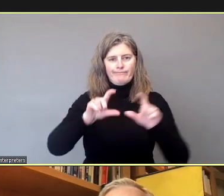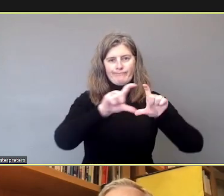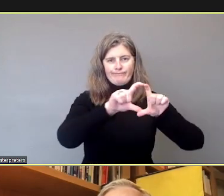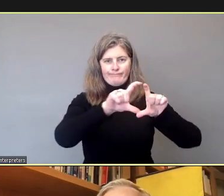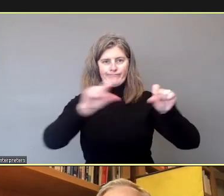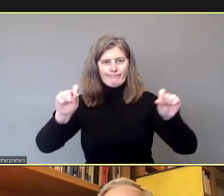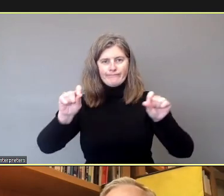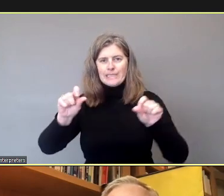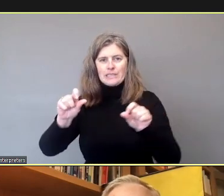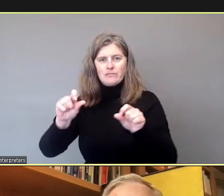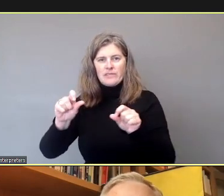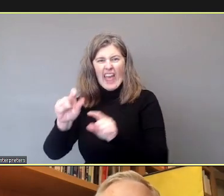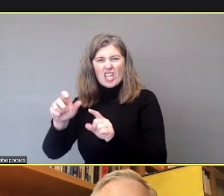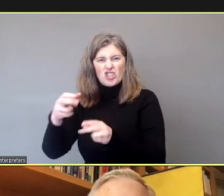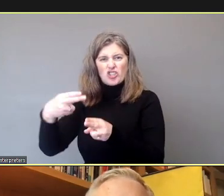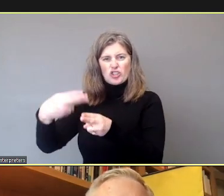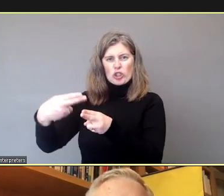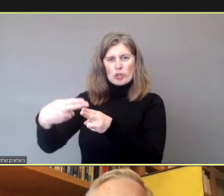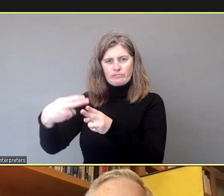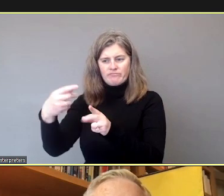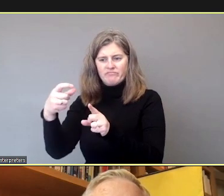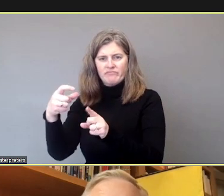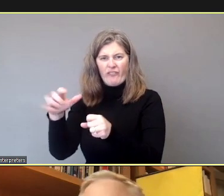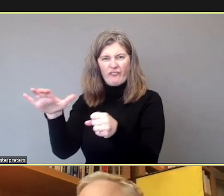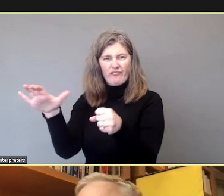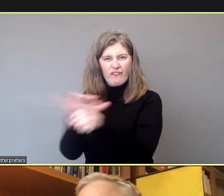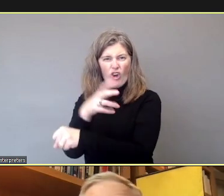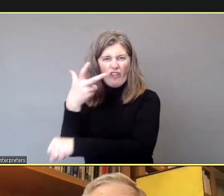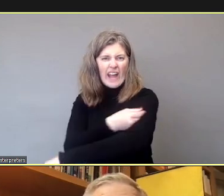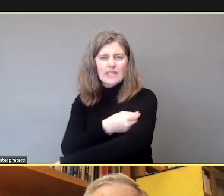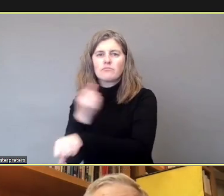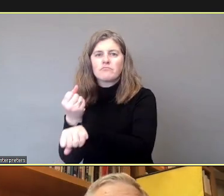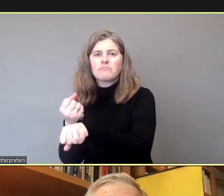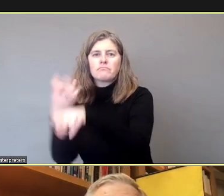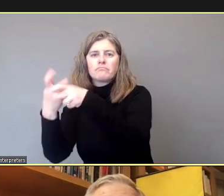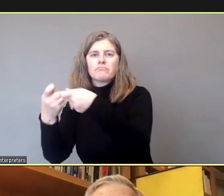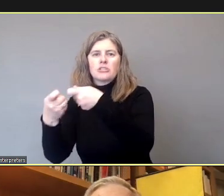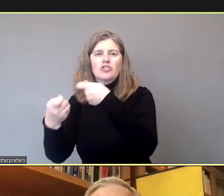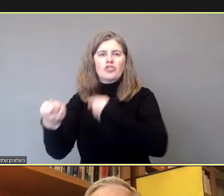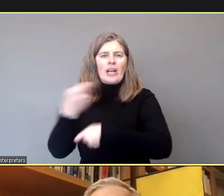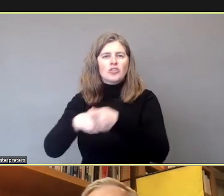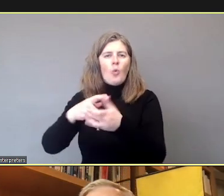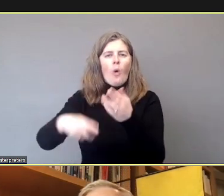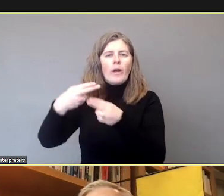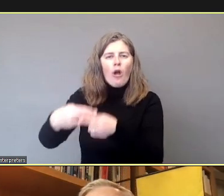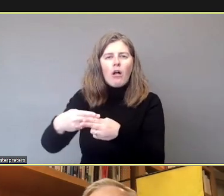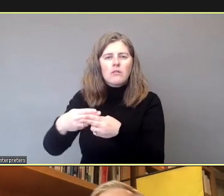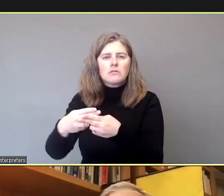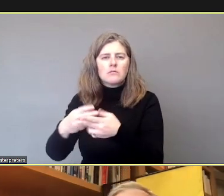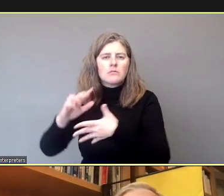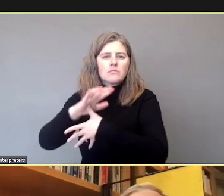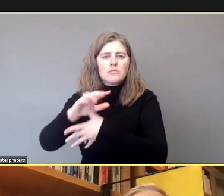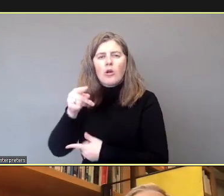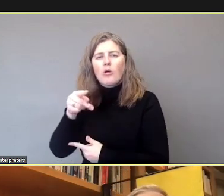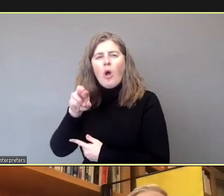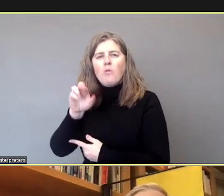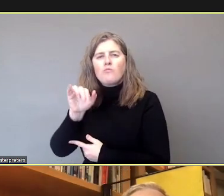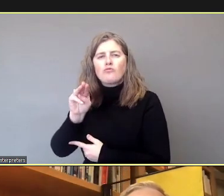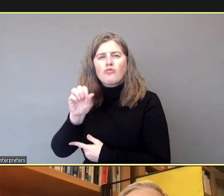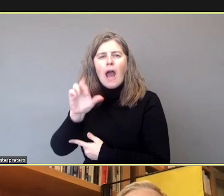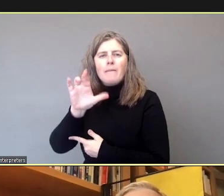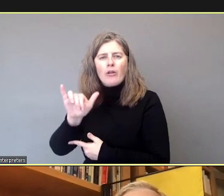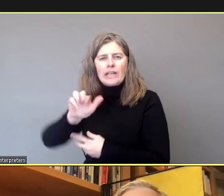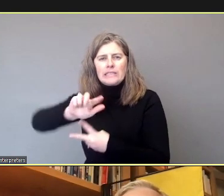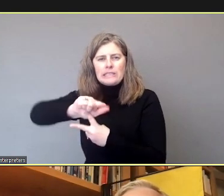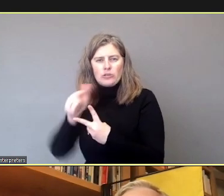term fully vaccinated on this report and change it to primary series. So thanks for that catch. Second, the way I envision the